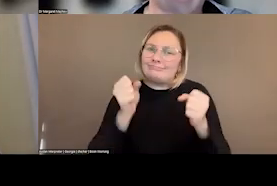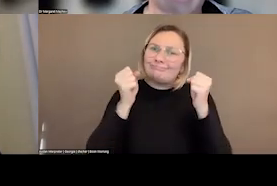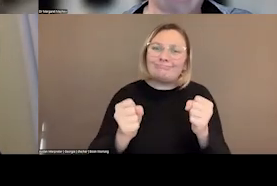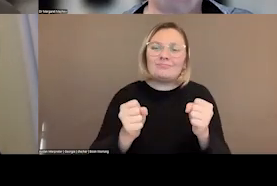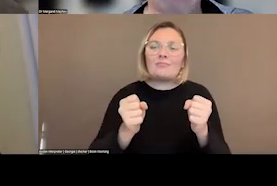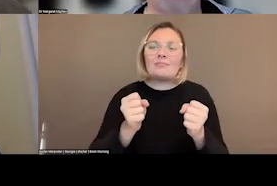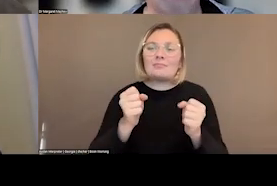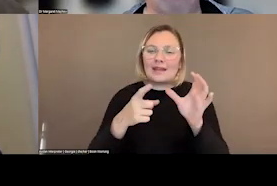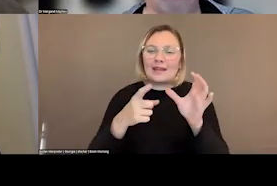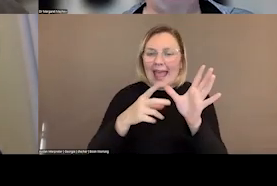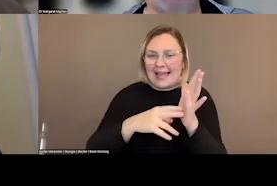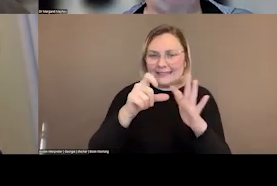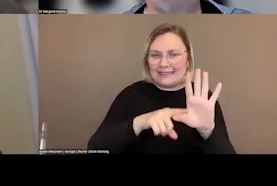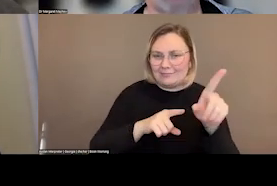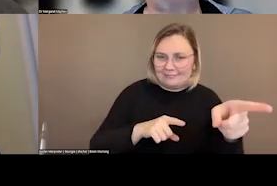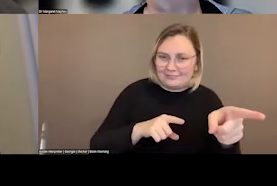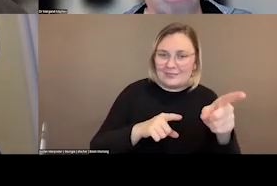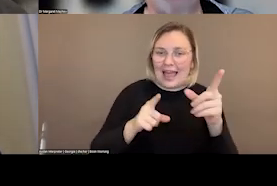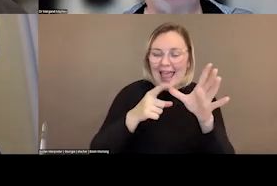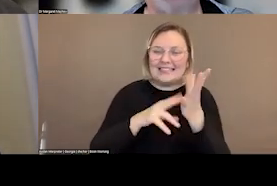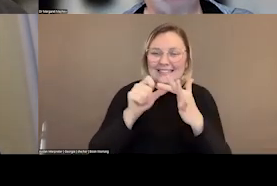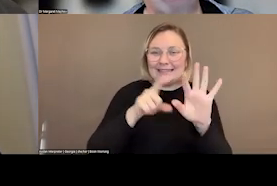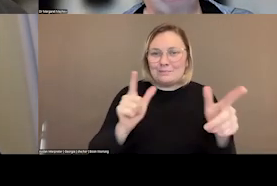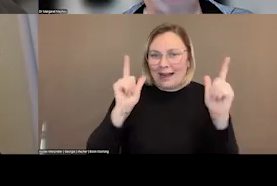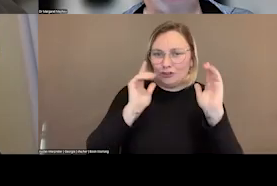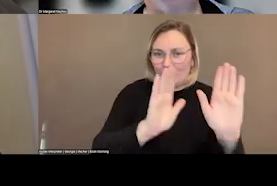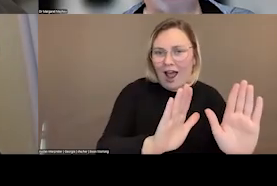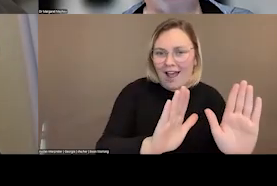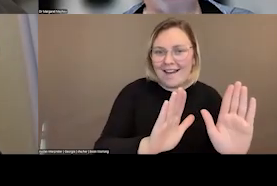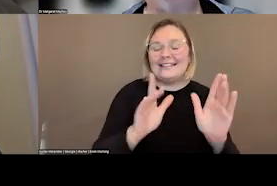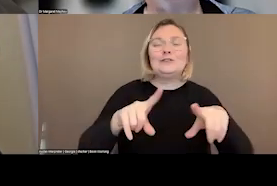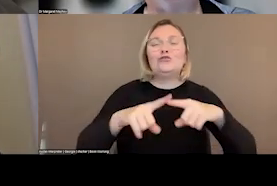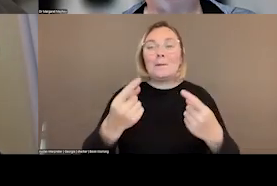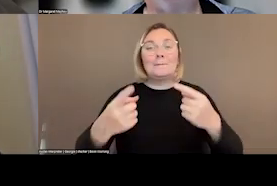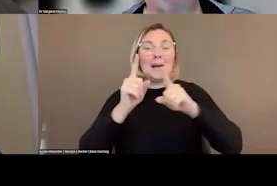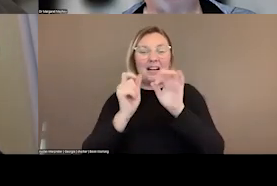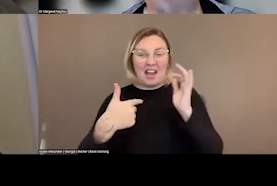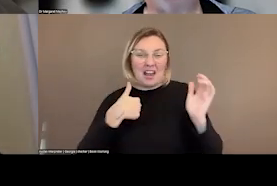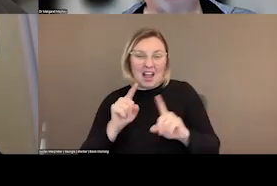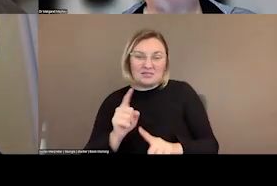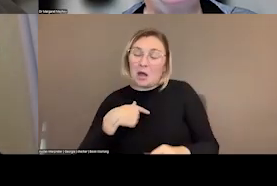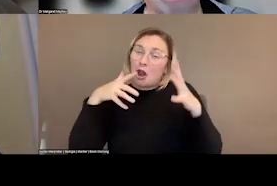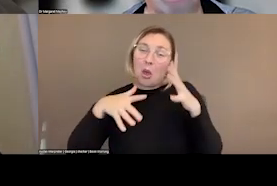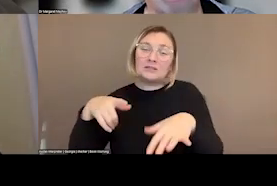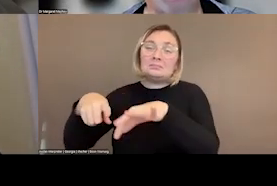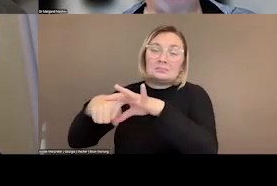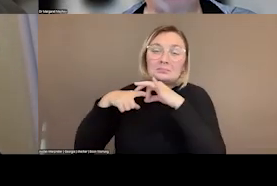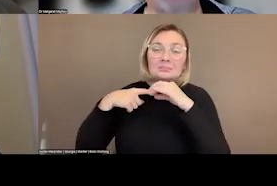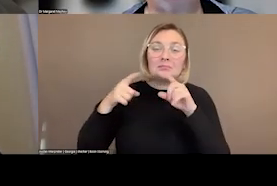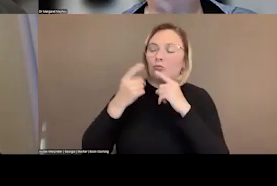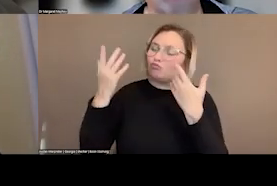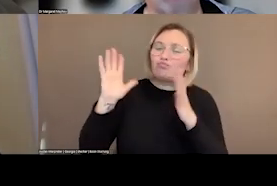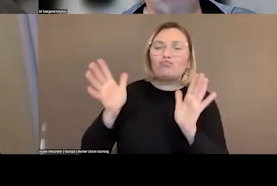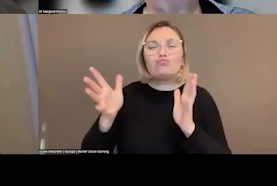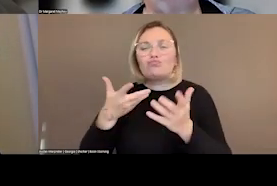not Andy, because Andy's manager. He doesn't kind of, but this is a lot of what we do. We're very much very